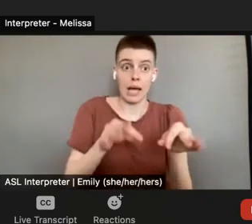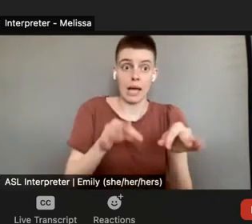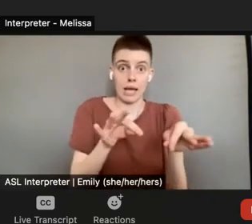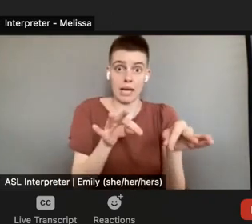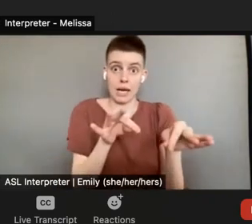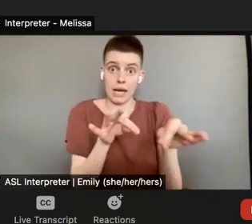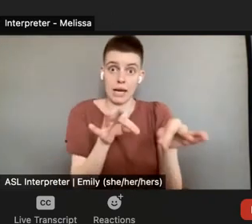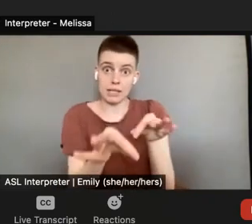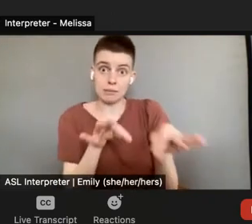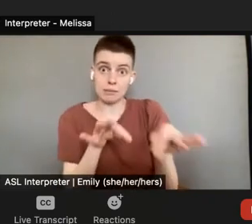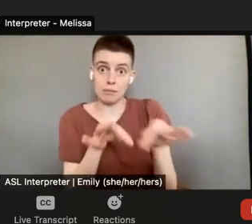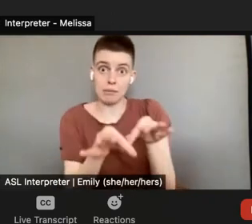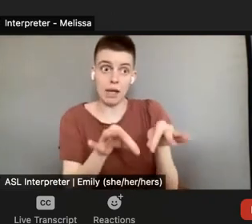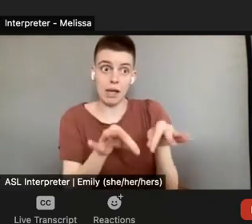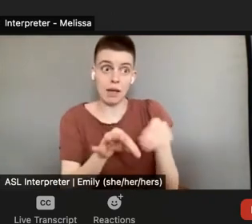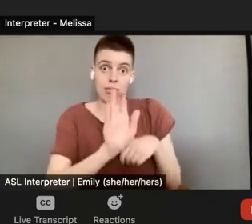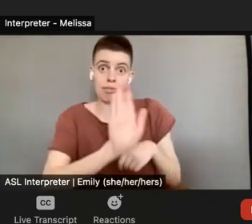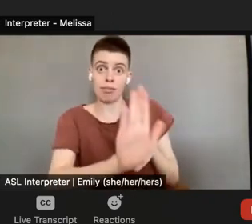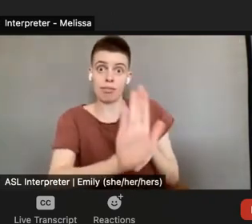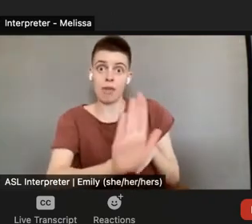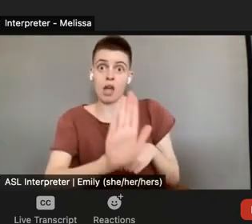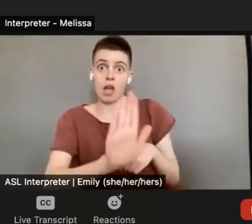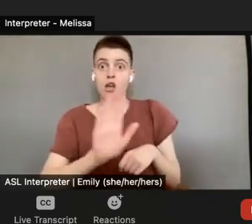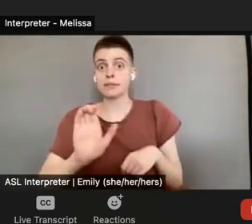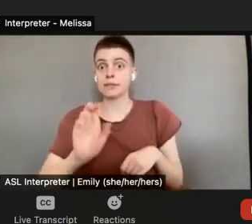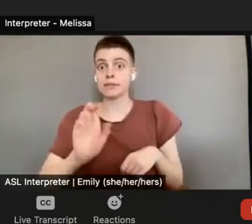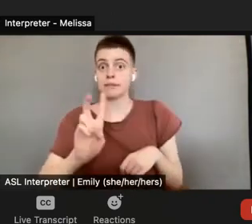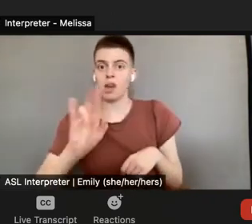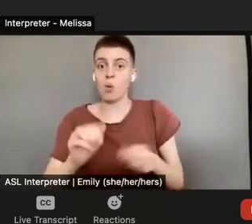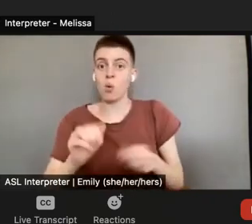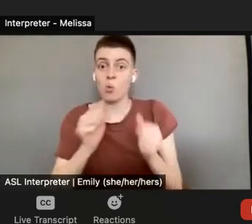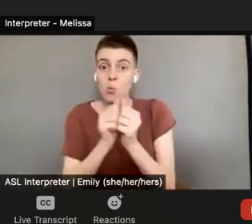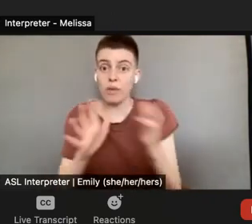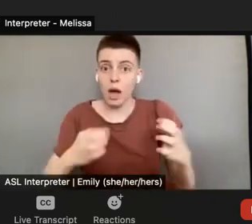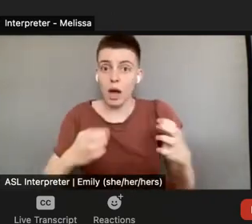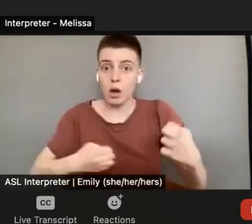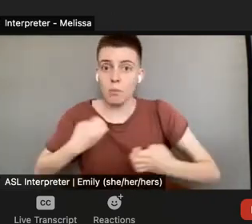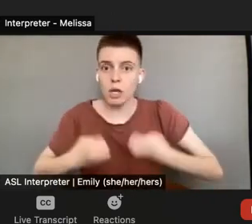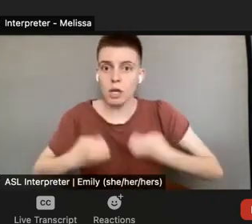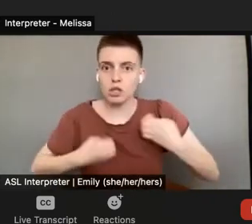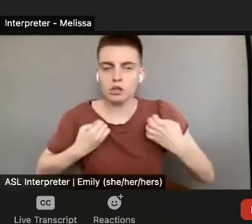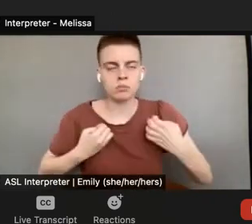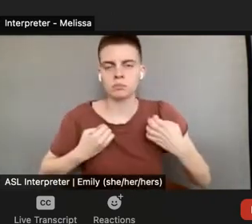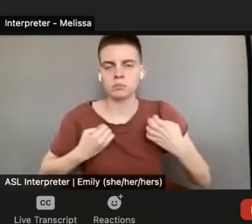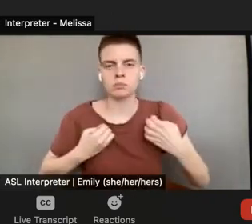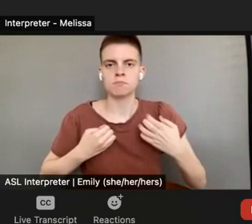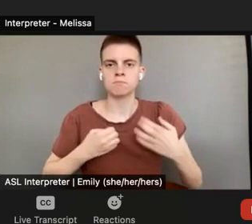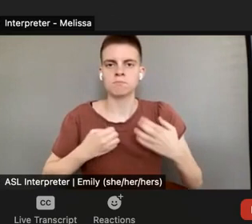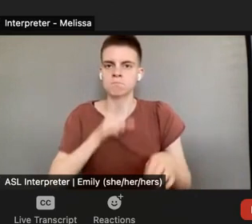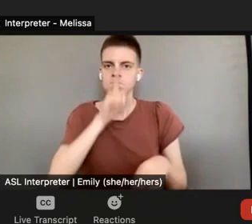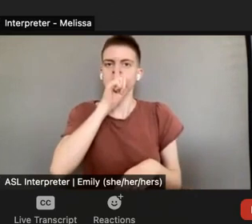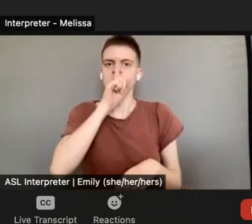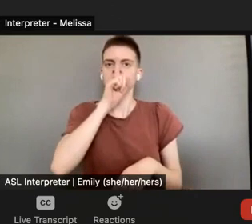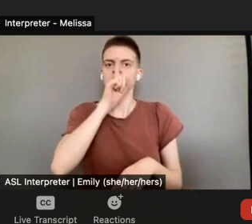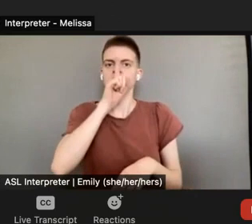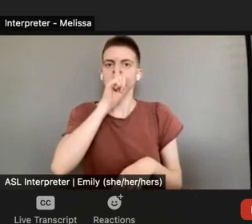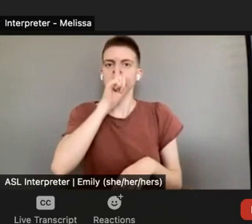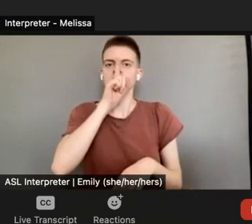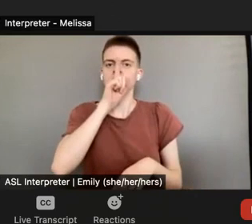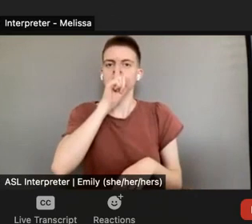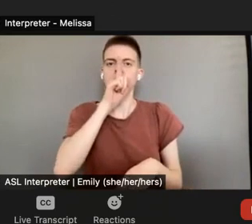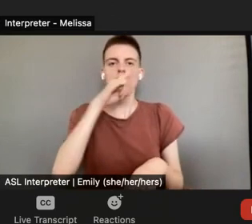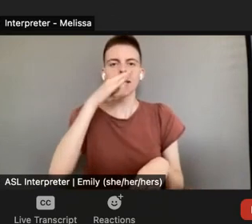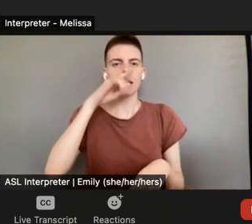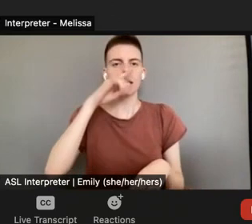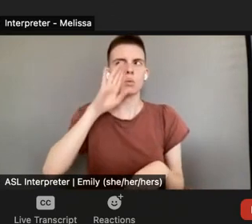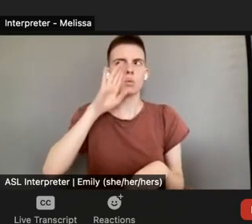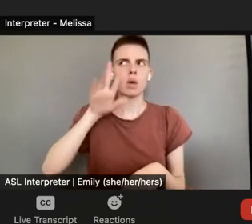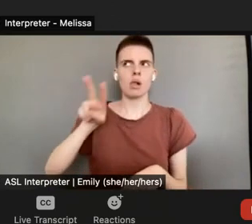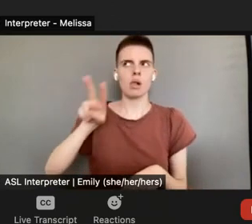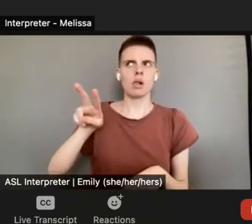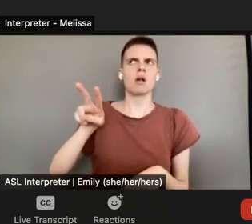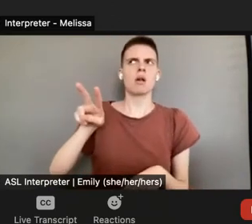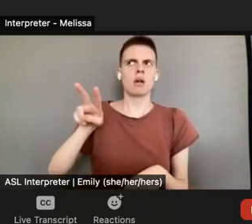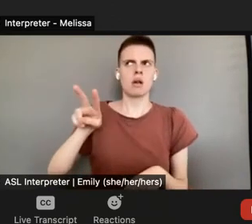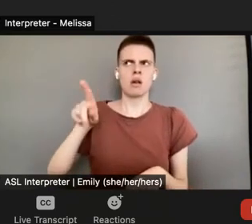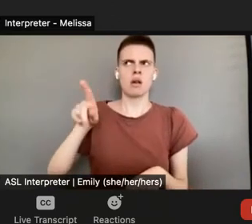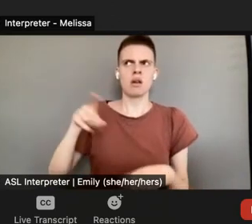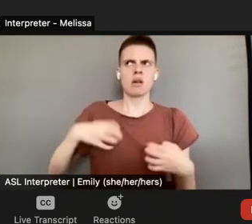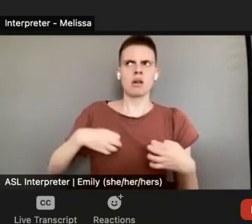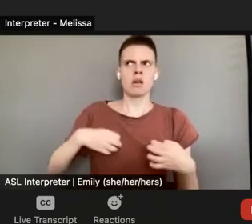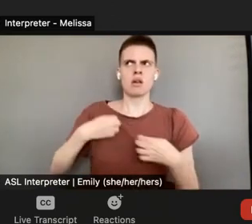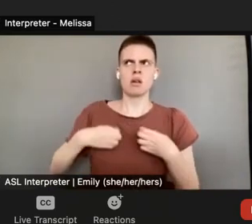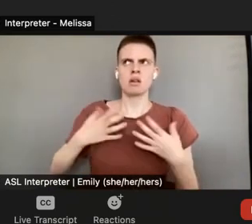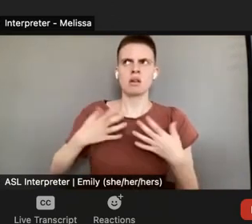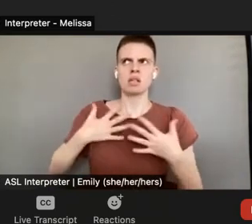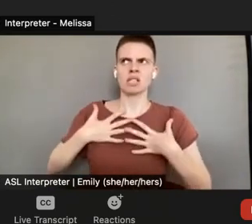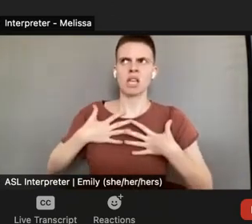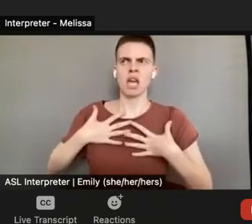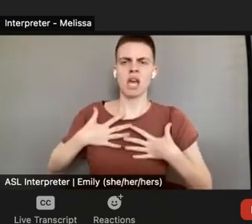don't do it. Because the child will pick up on that so much. And if you are sad and you say,